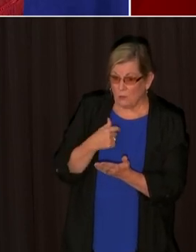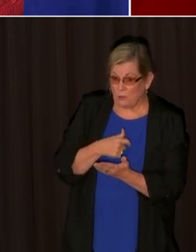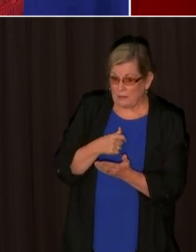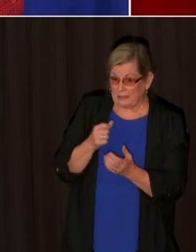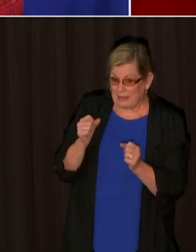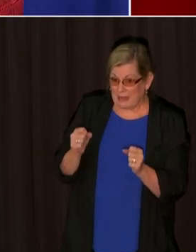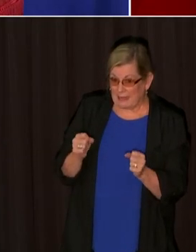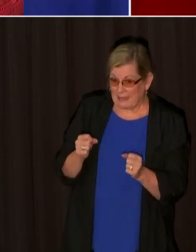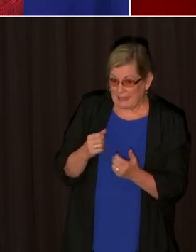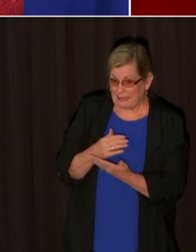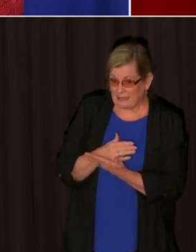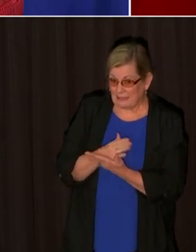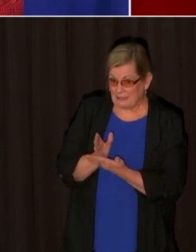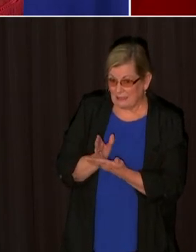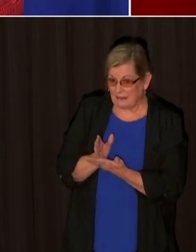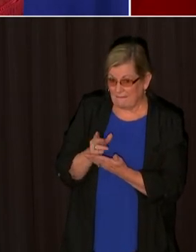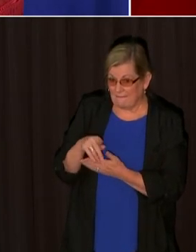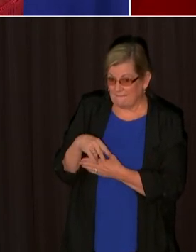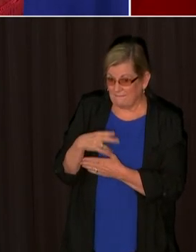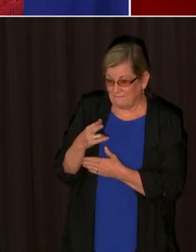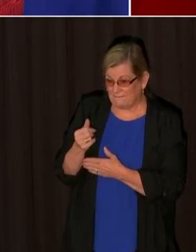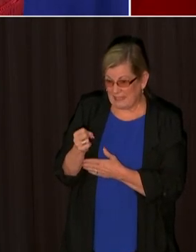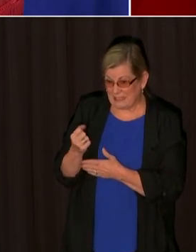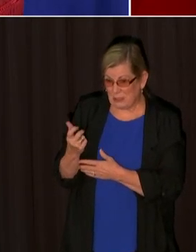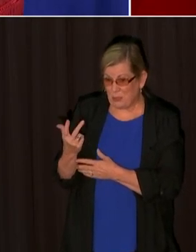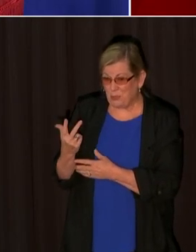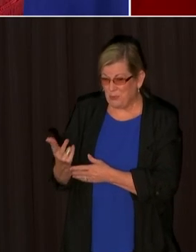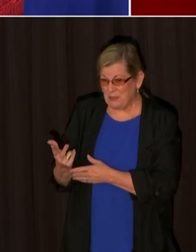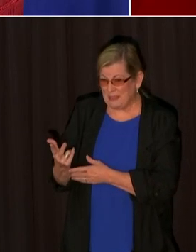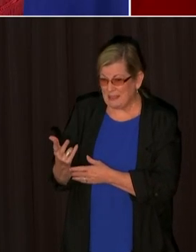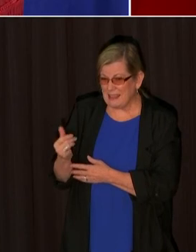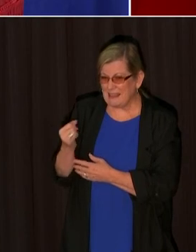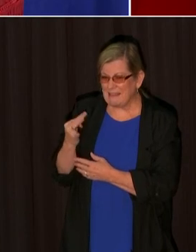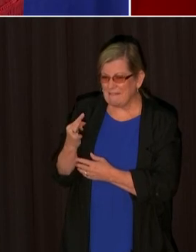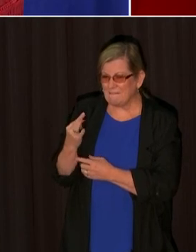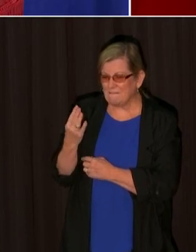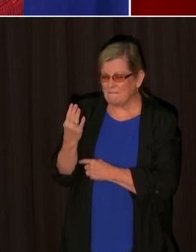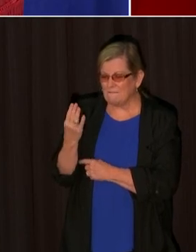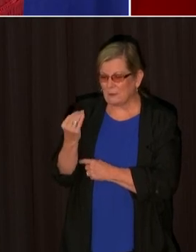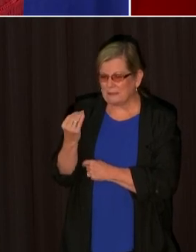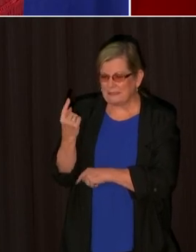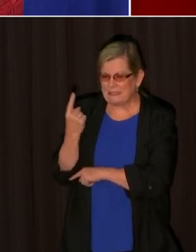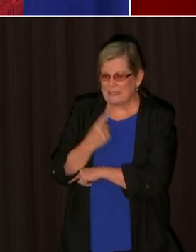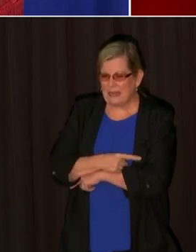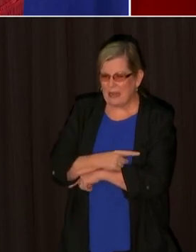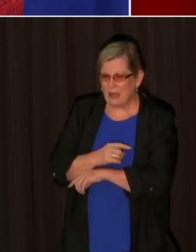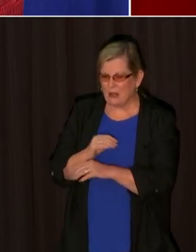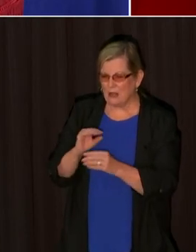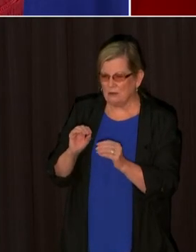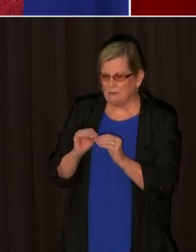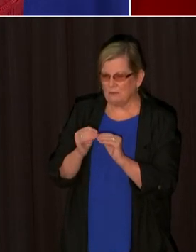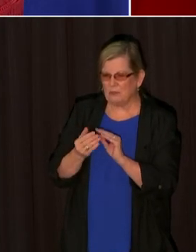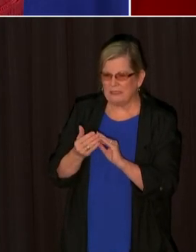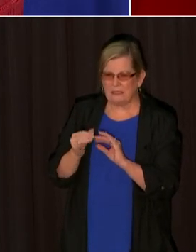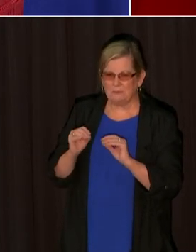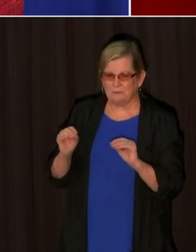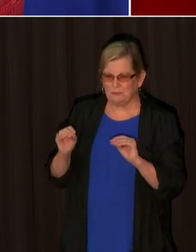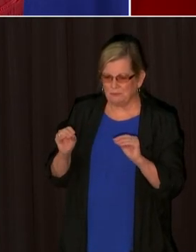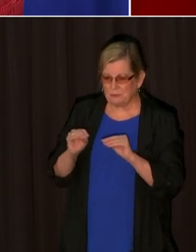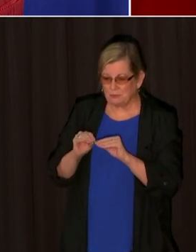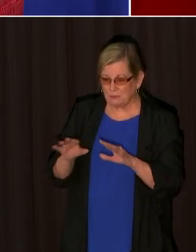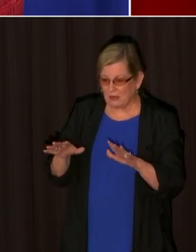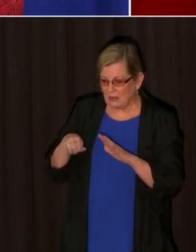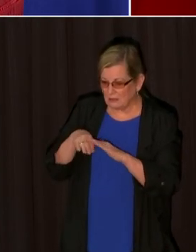hit 14 days of community spread decline. And Dr. Nesbitt has been very careful, in fact, emphatic,